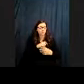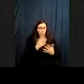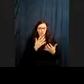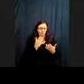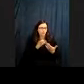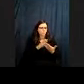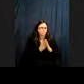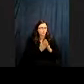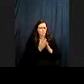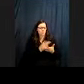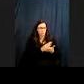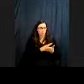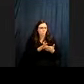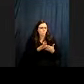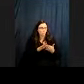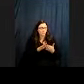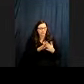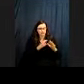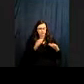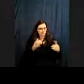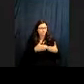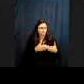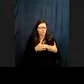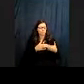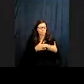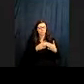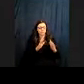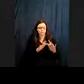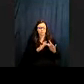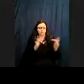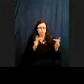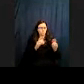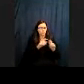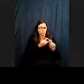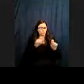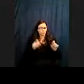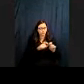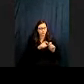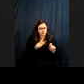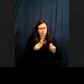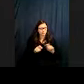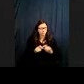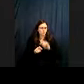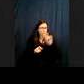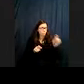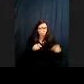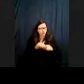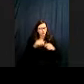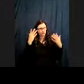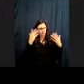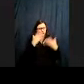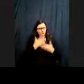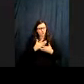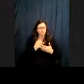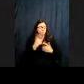a holy conflagration, its bright streaks arcing in the dark, a